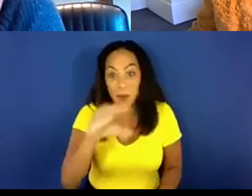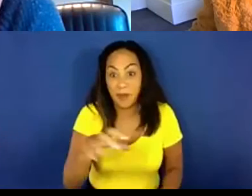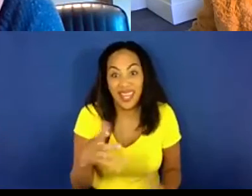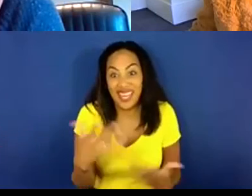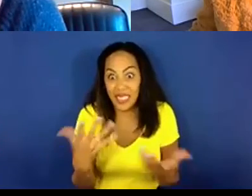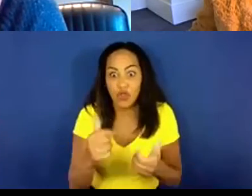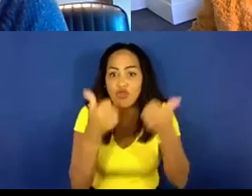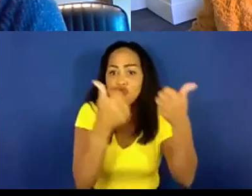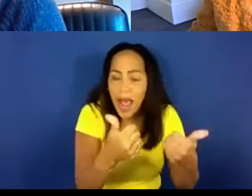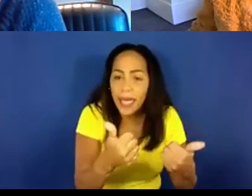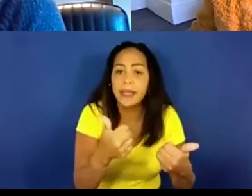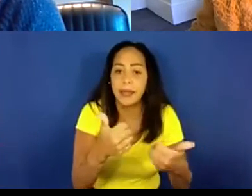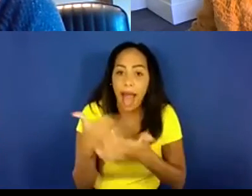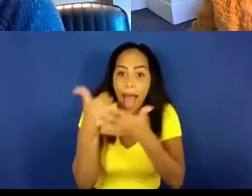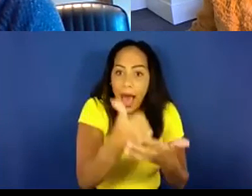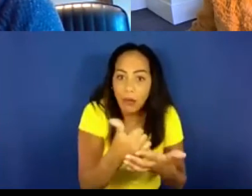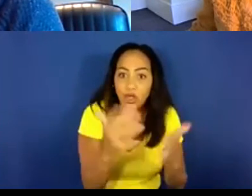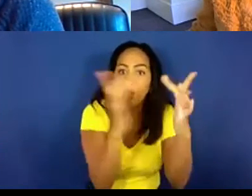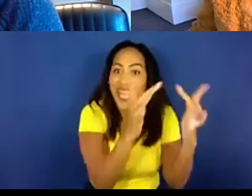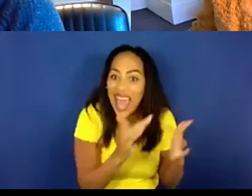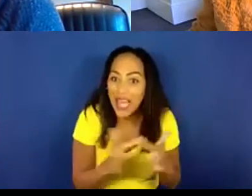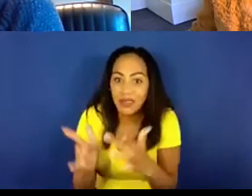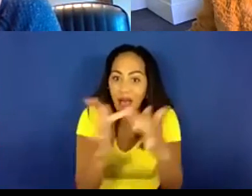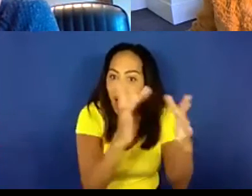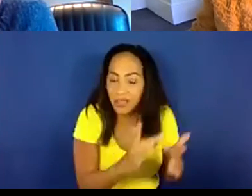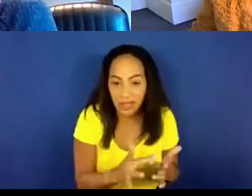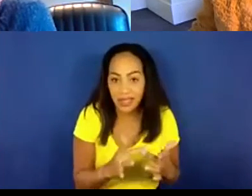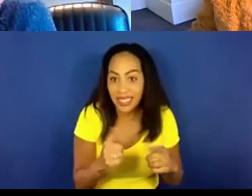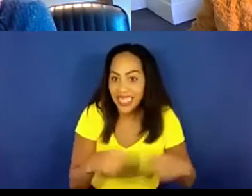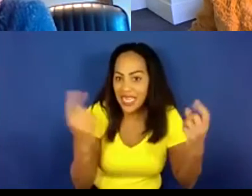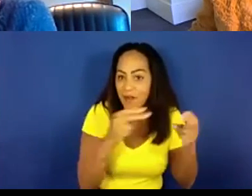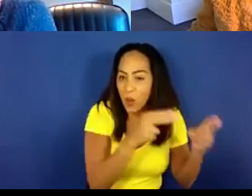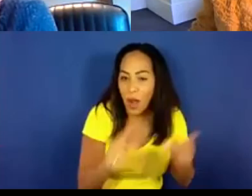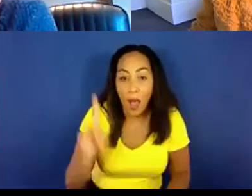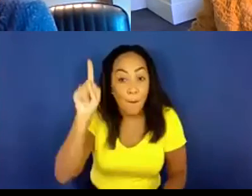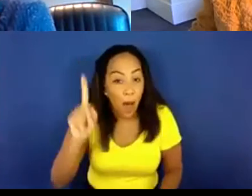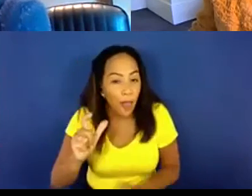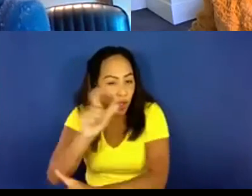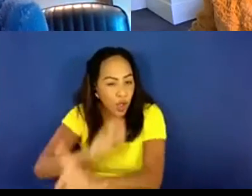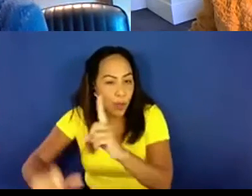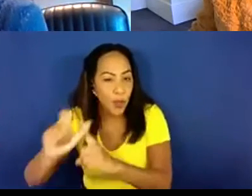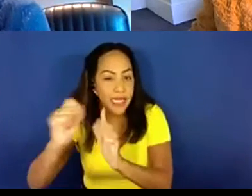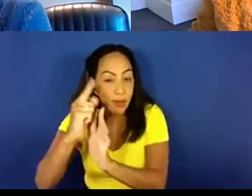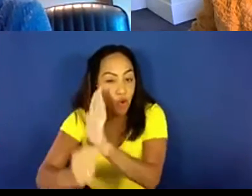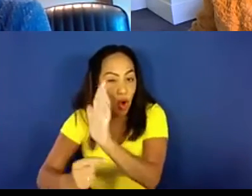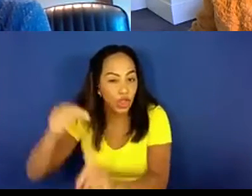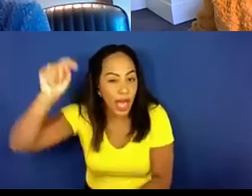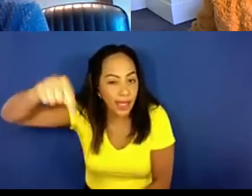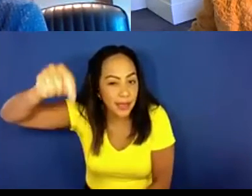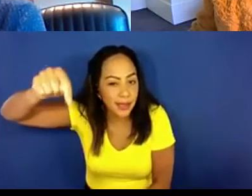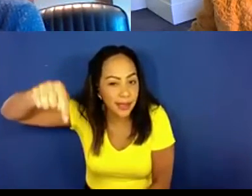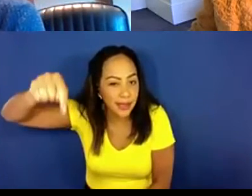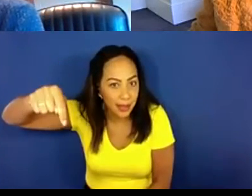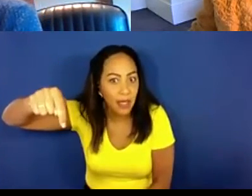done otherwise, the community project, the community projects really made